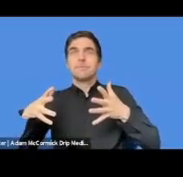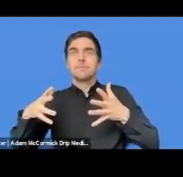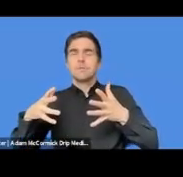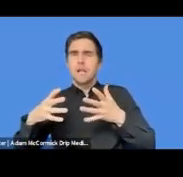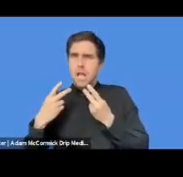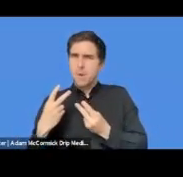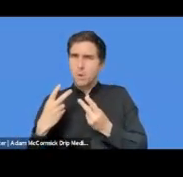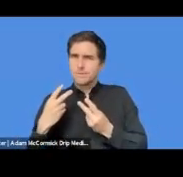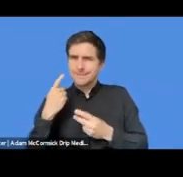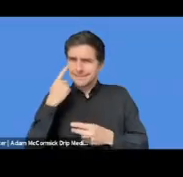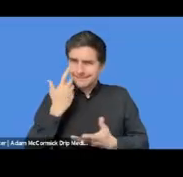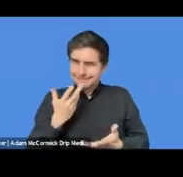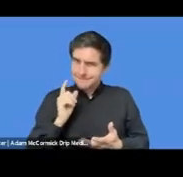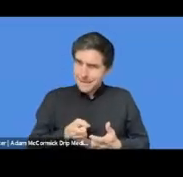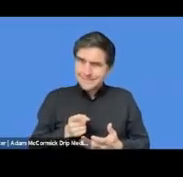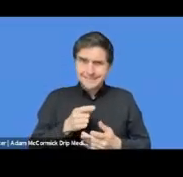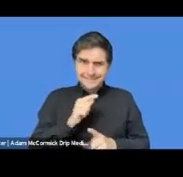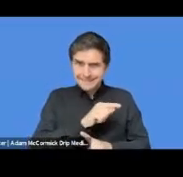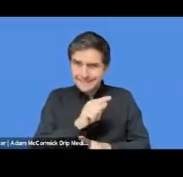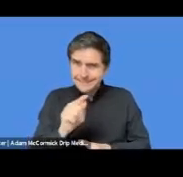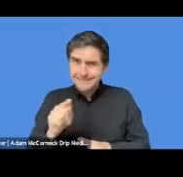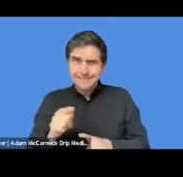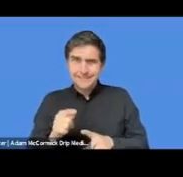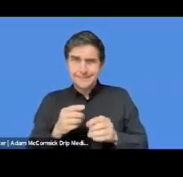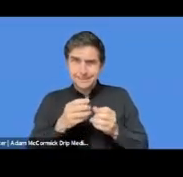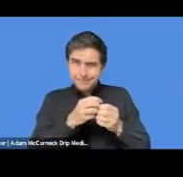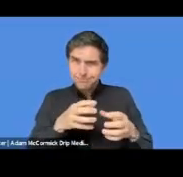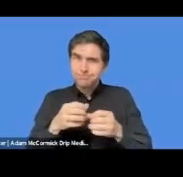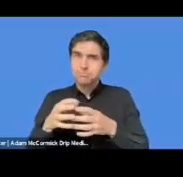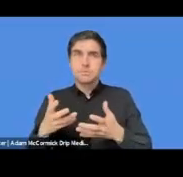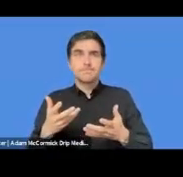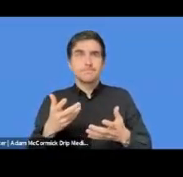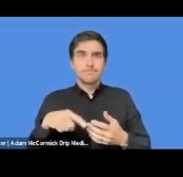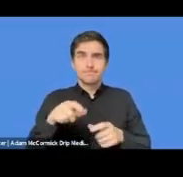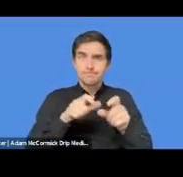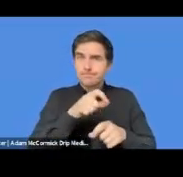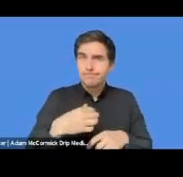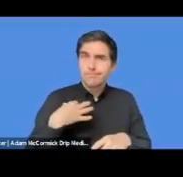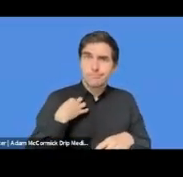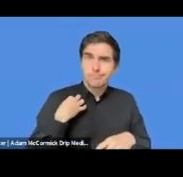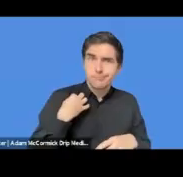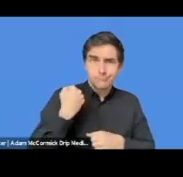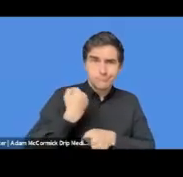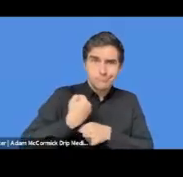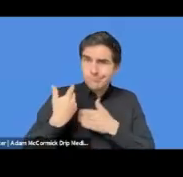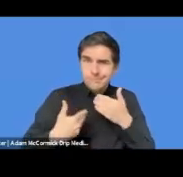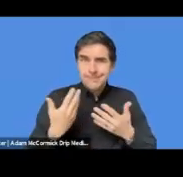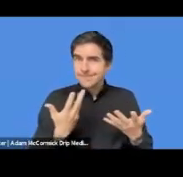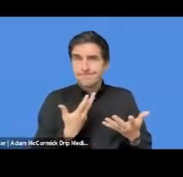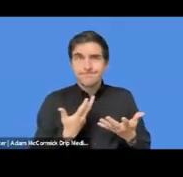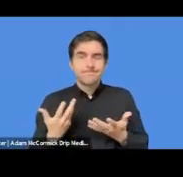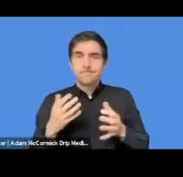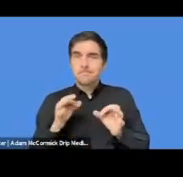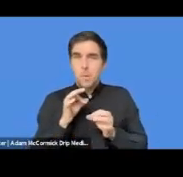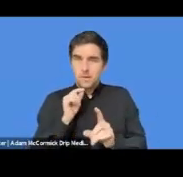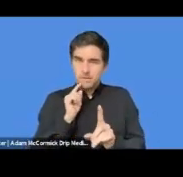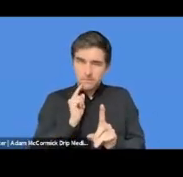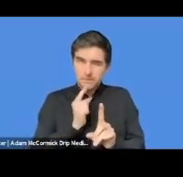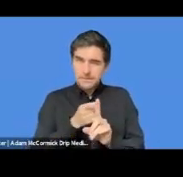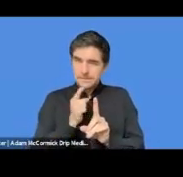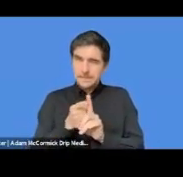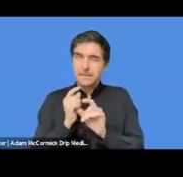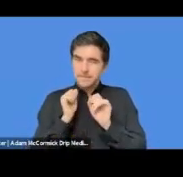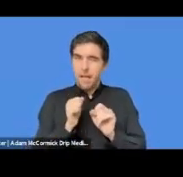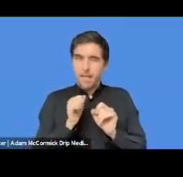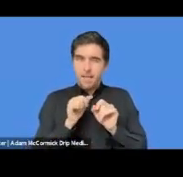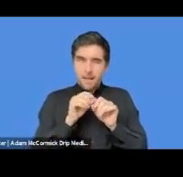build the sub-district level, where we have the community volunteers. But we do not have a specific package that we